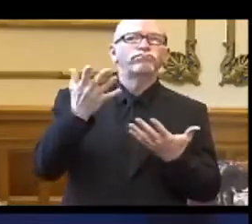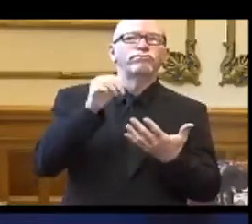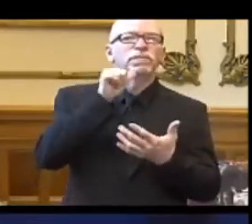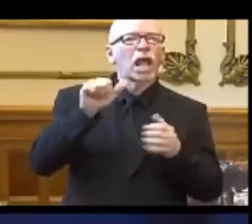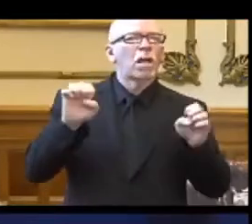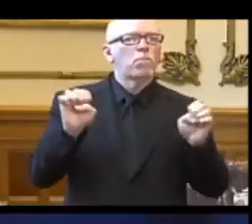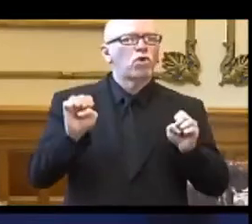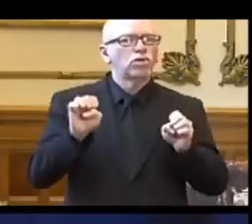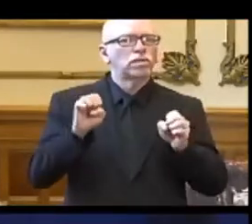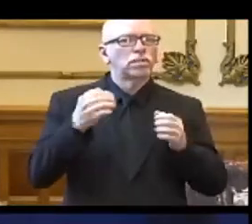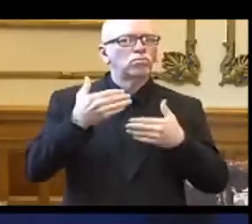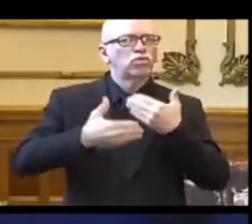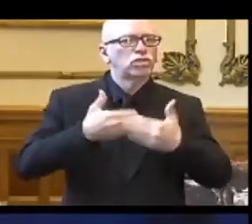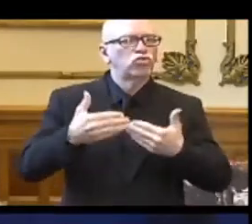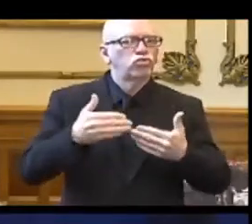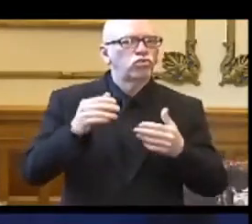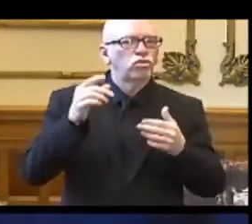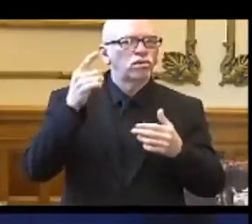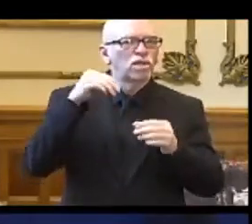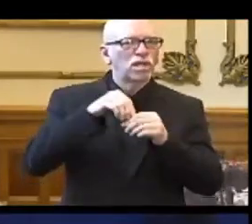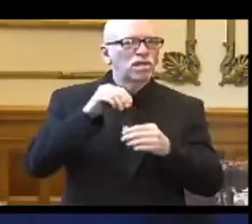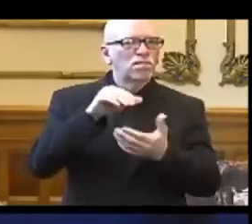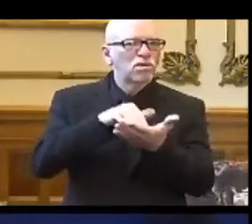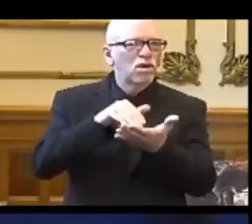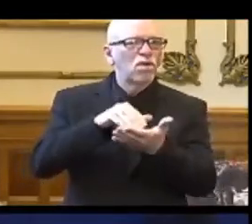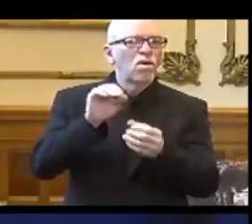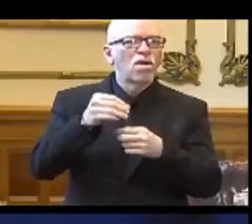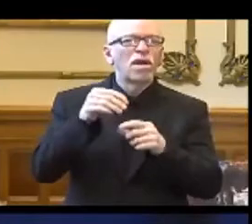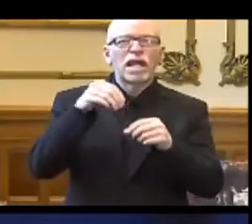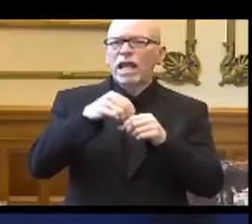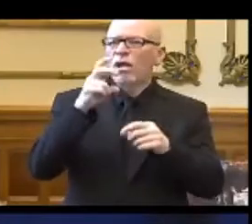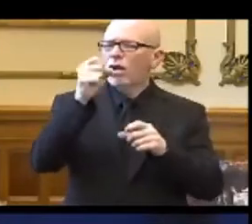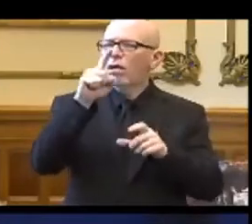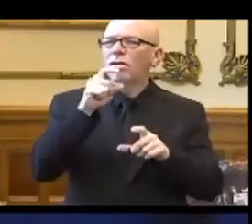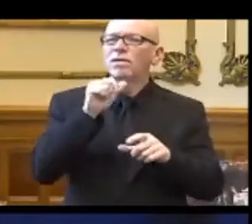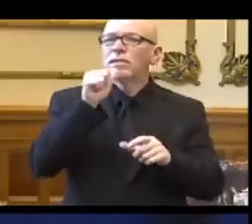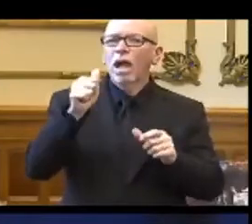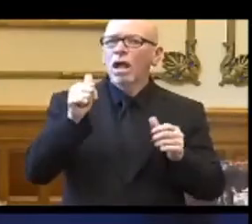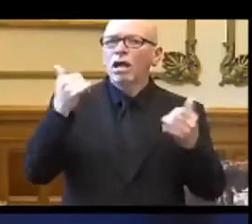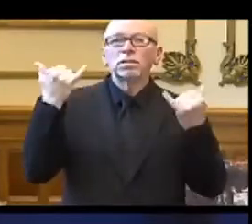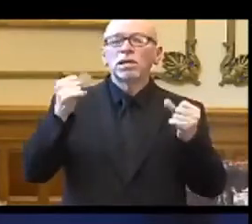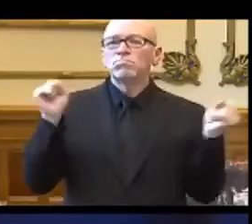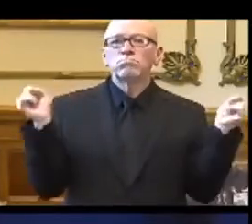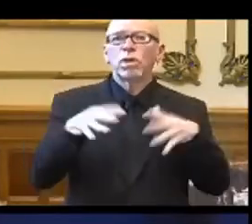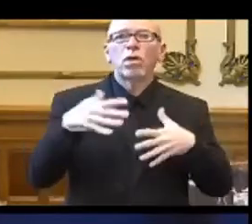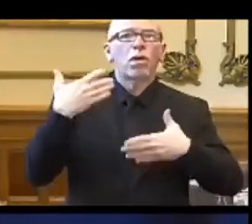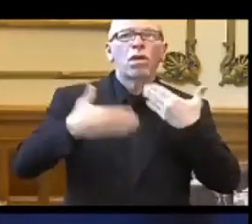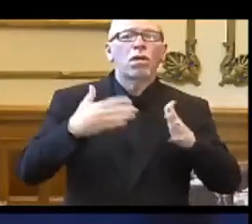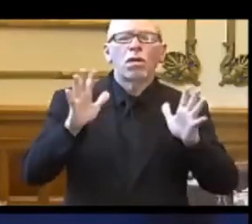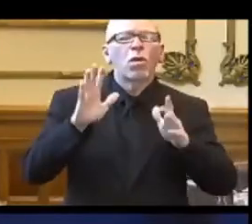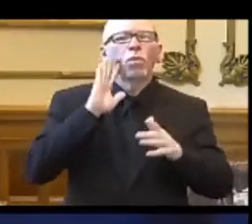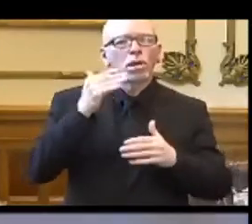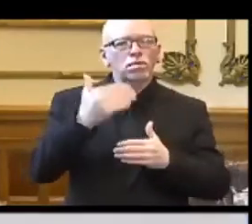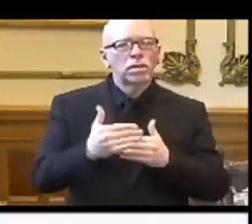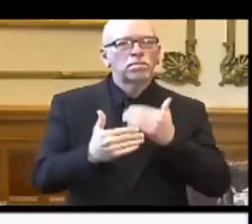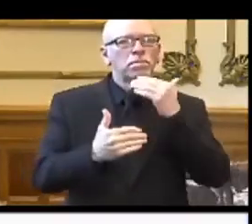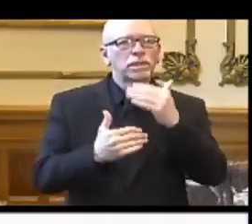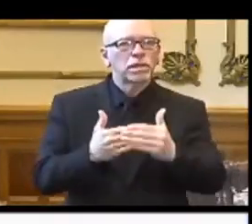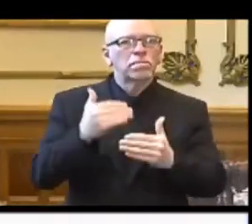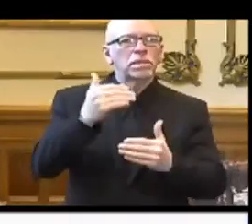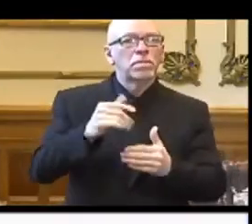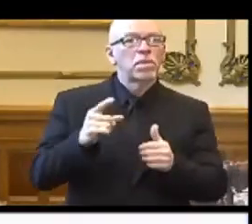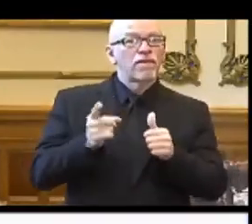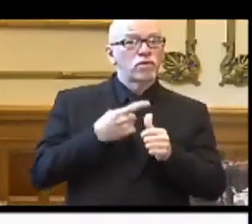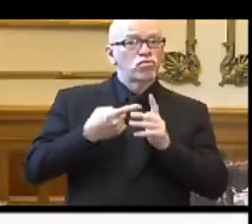a staged way, and I want to underscore staged way. So it's not all at once, but the first stage